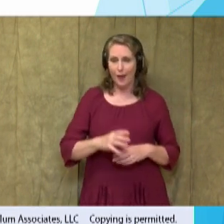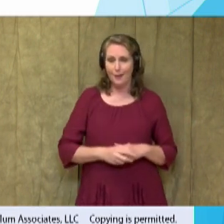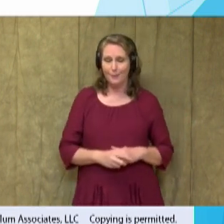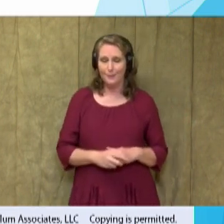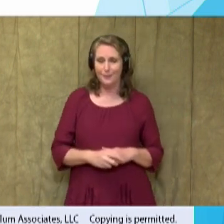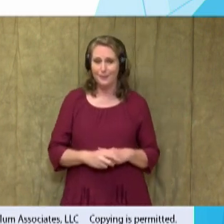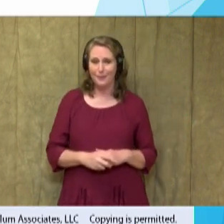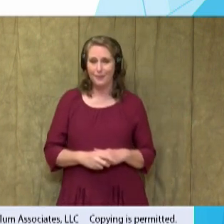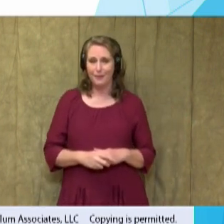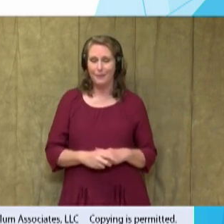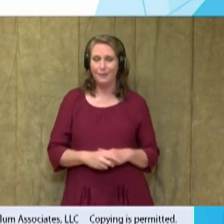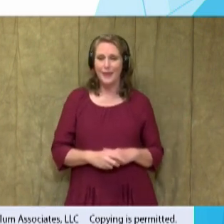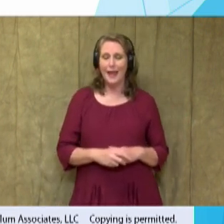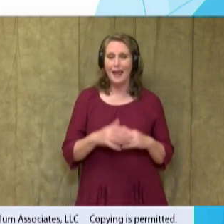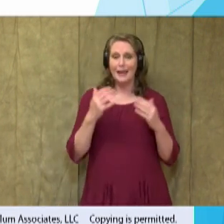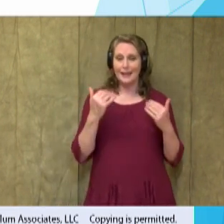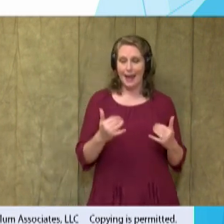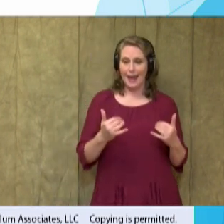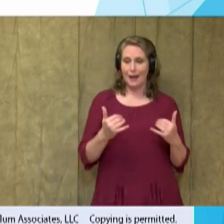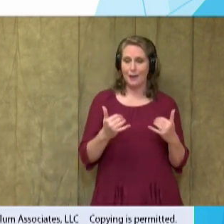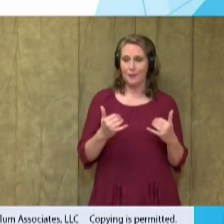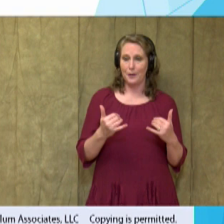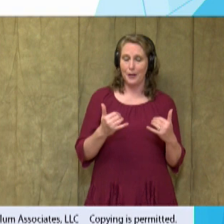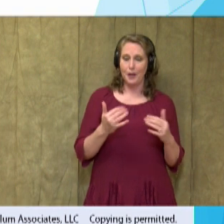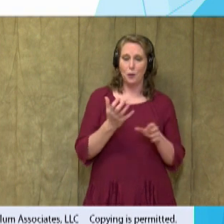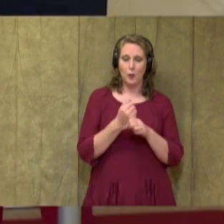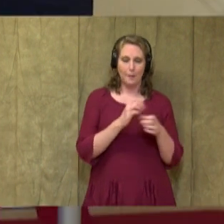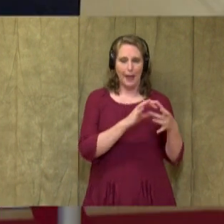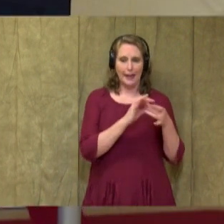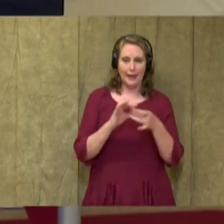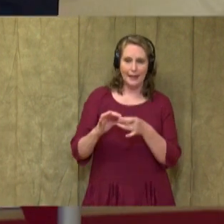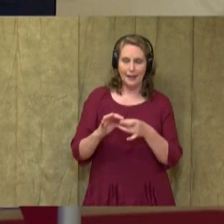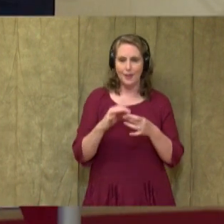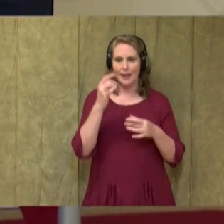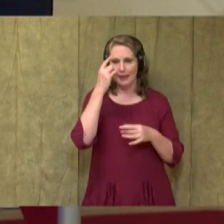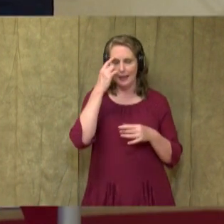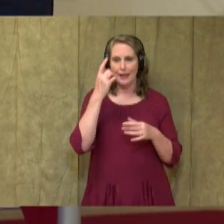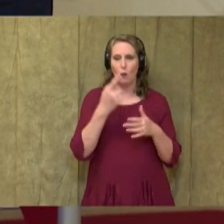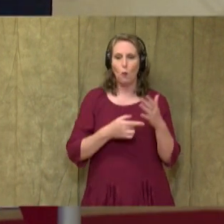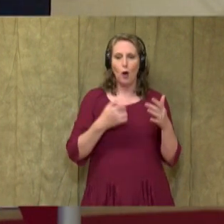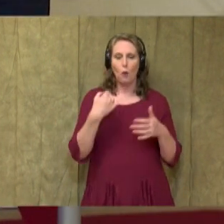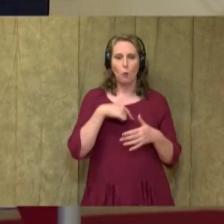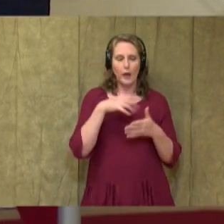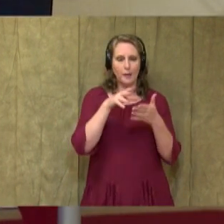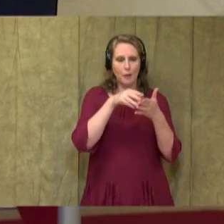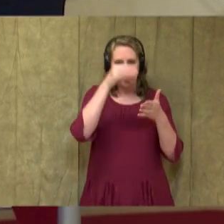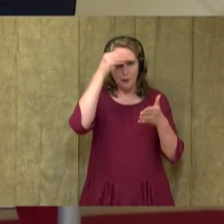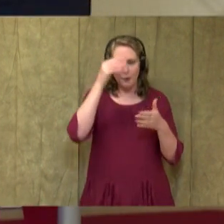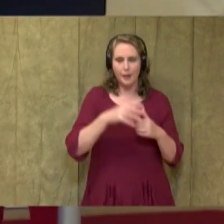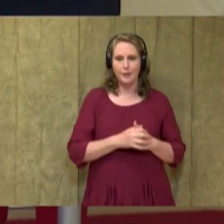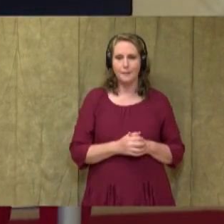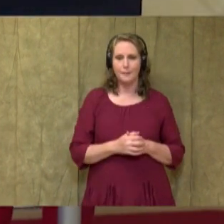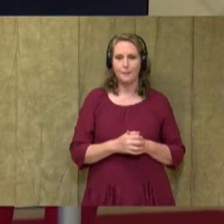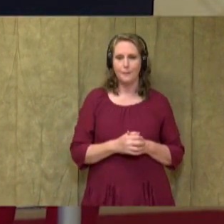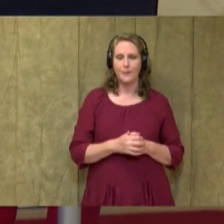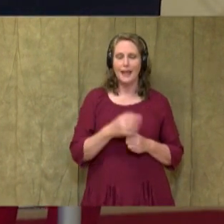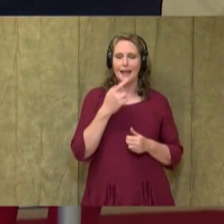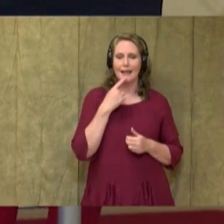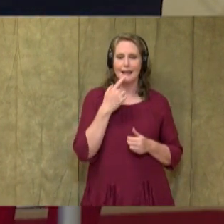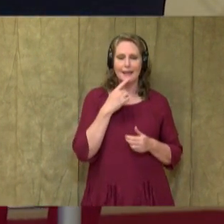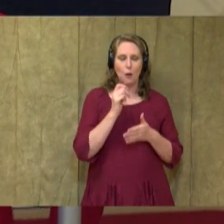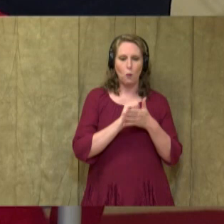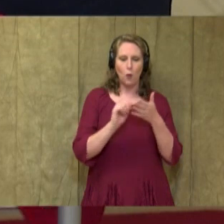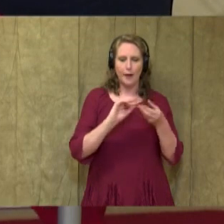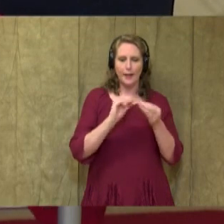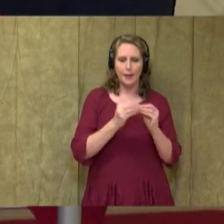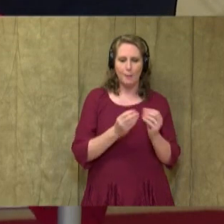All right, so looking at this, we can kind of make connections and think about what we just did. So it says write the